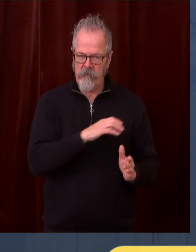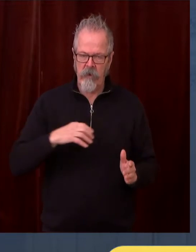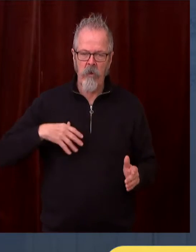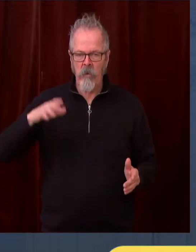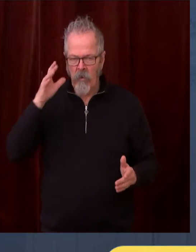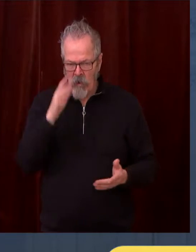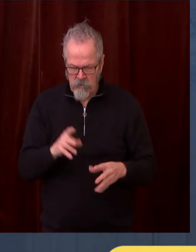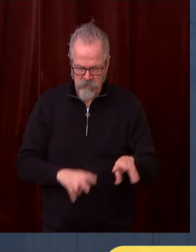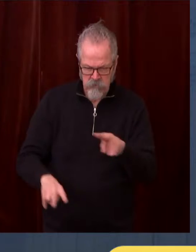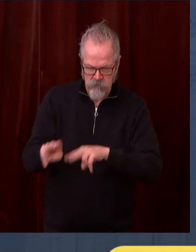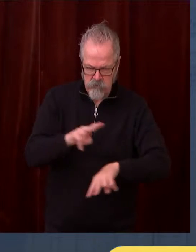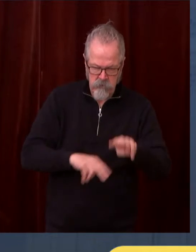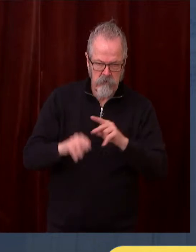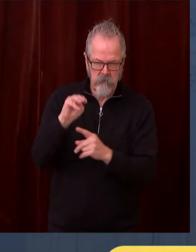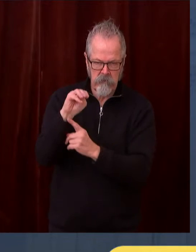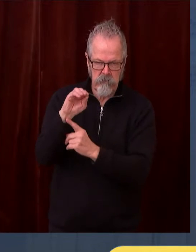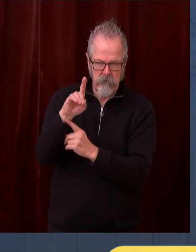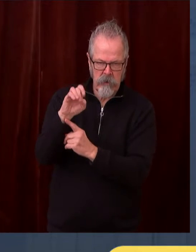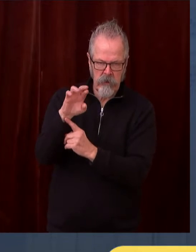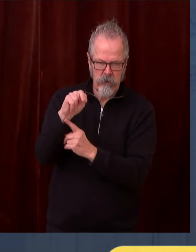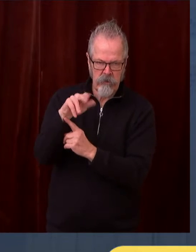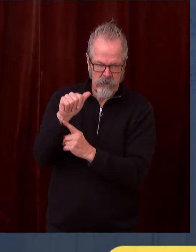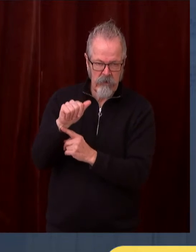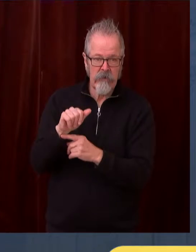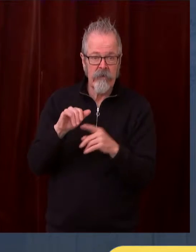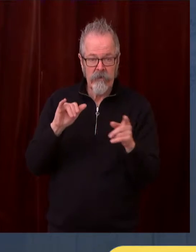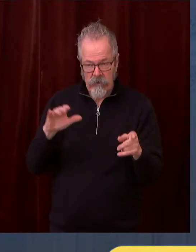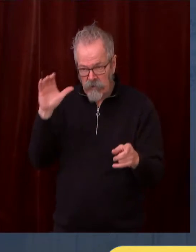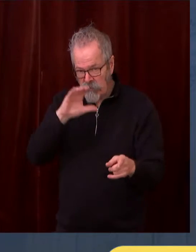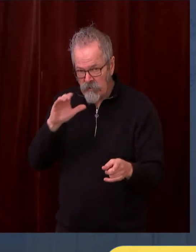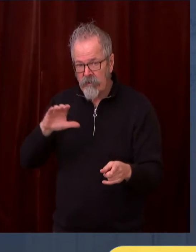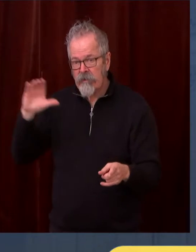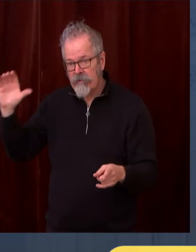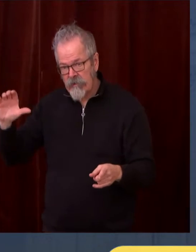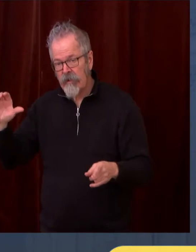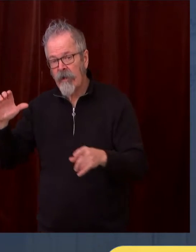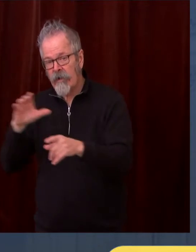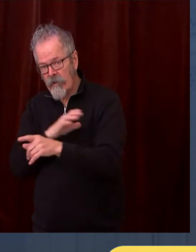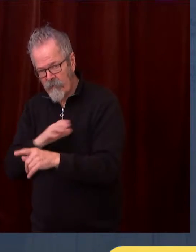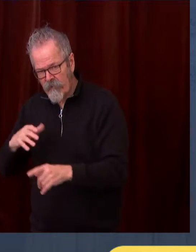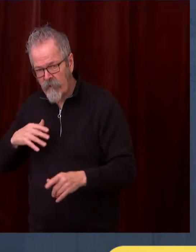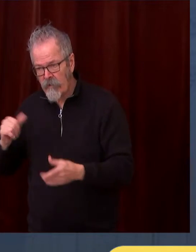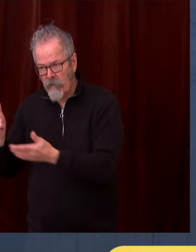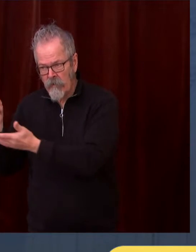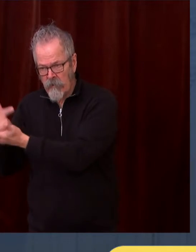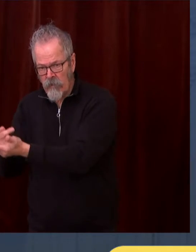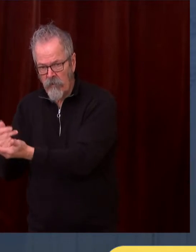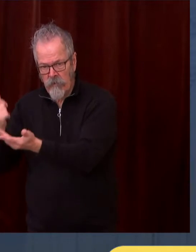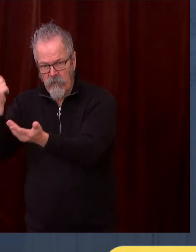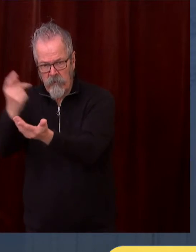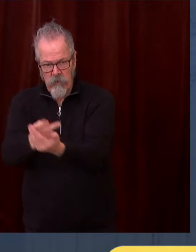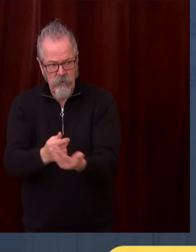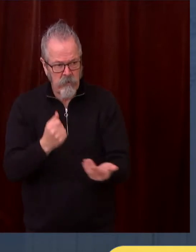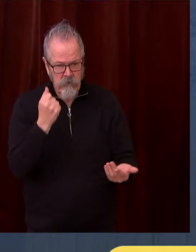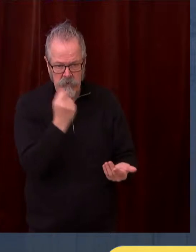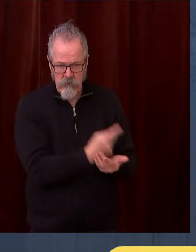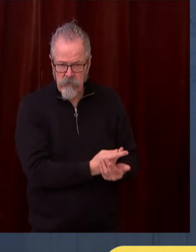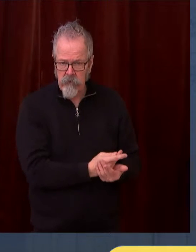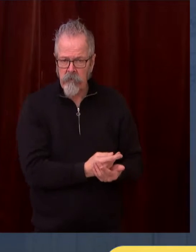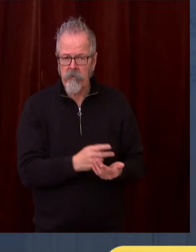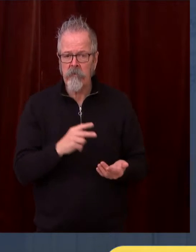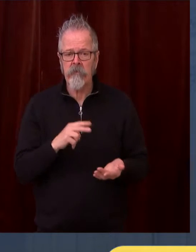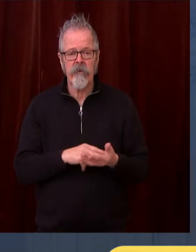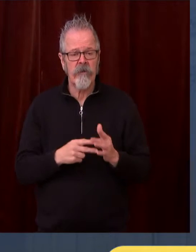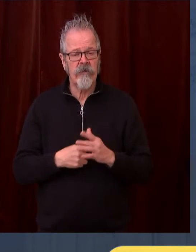Immunization Practices. And then if the FDA does make an emergency use authorization, that vaccine would start flowing into our state the week of